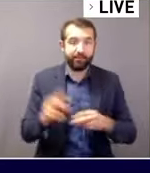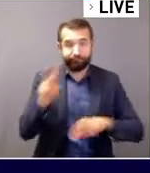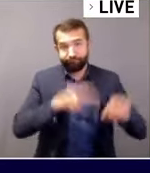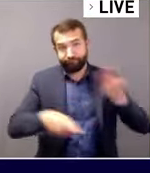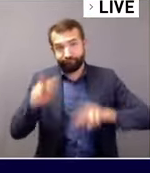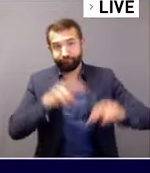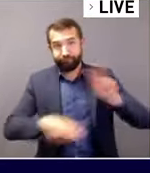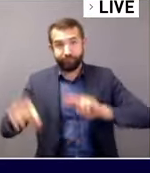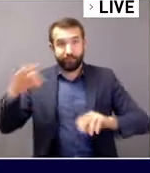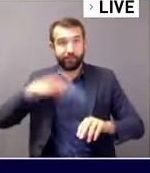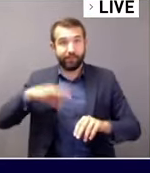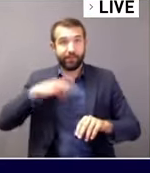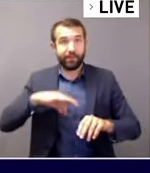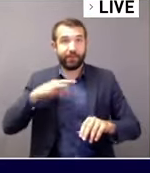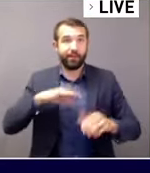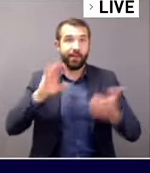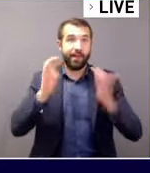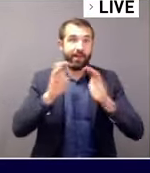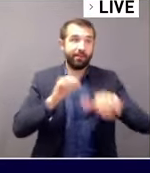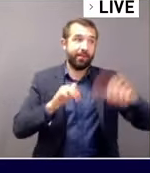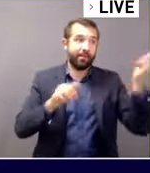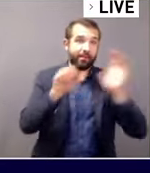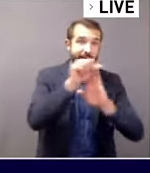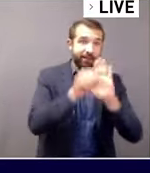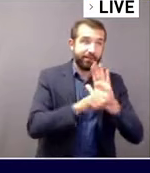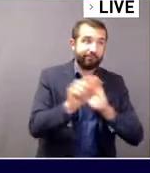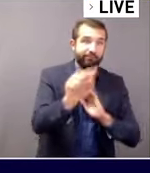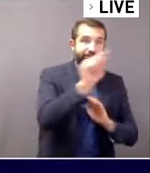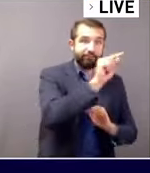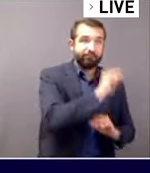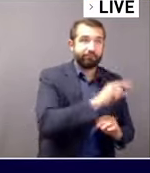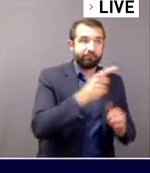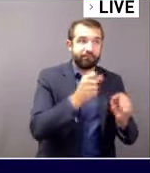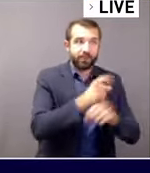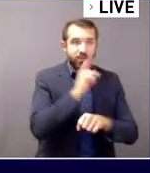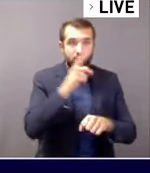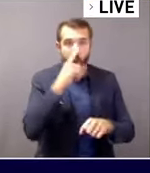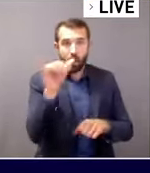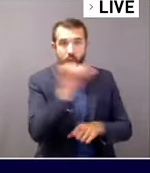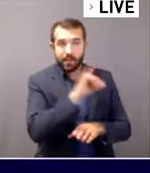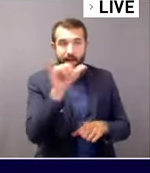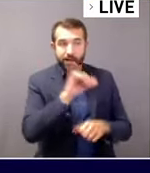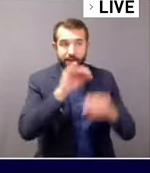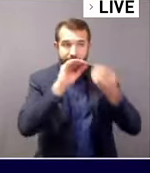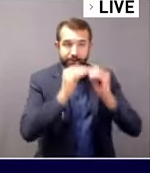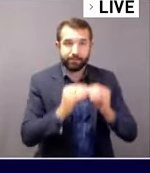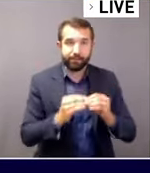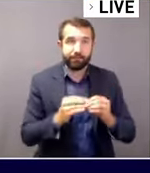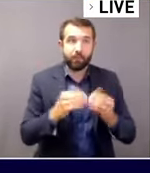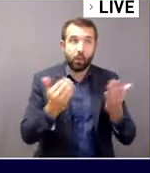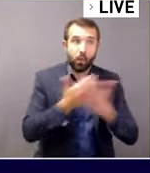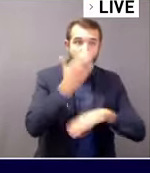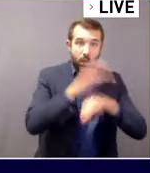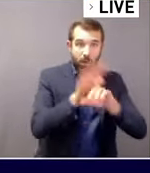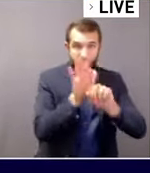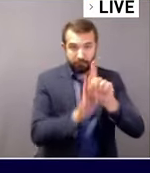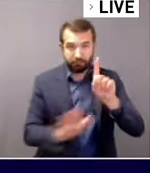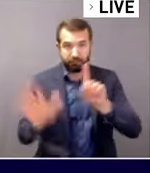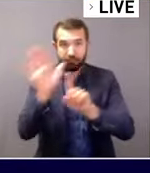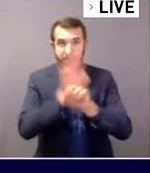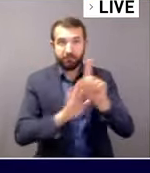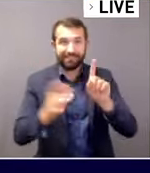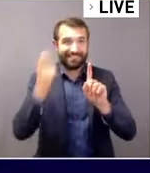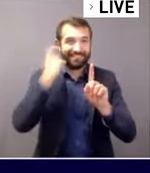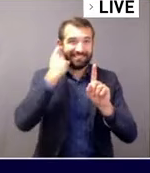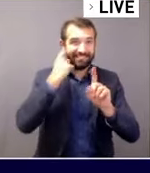our counties, but across the country, specifically with respect to the Northeast. We took a look at the data not too long ago, and